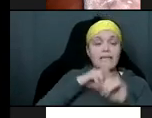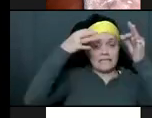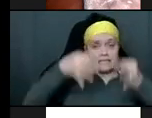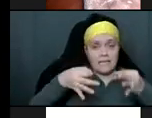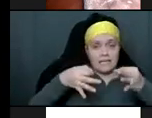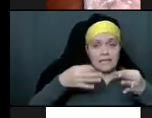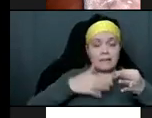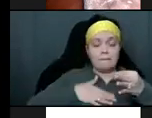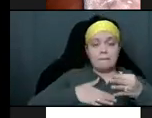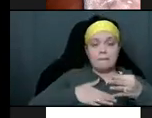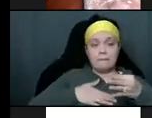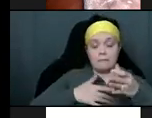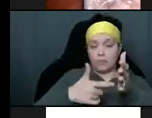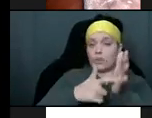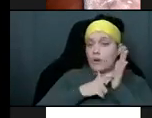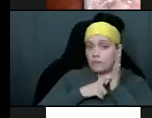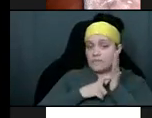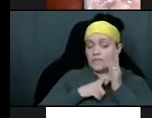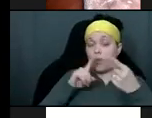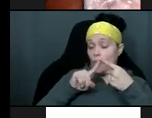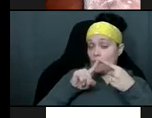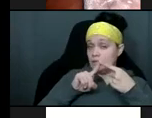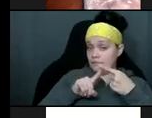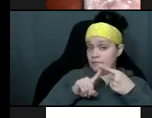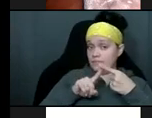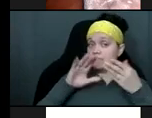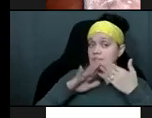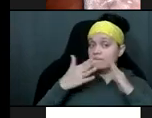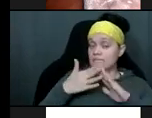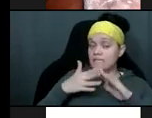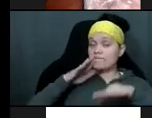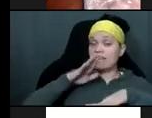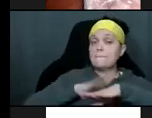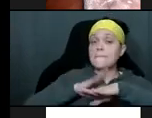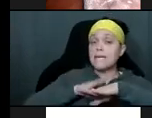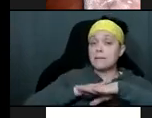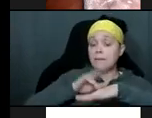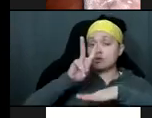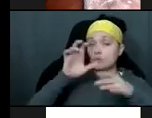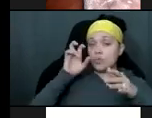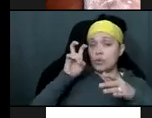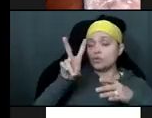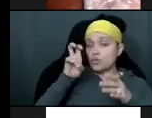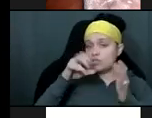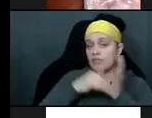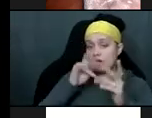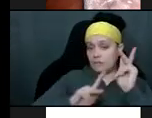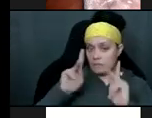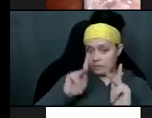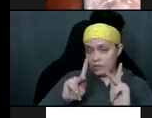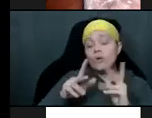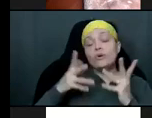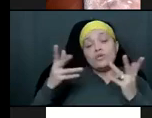criteria. First, that the city is at least 200,000 people. So I actually